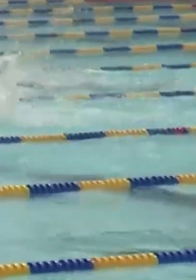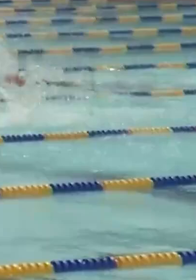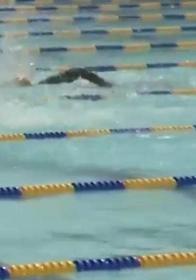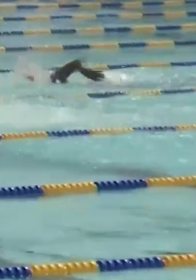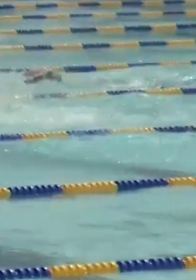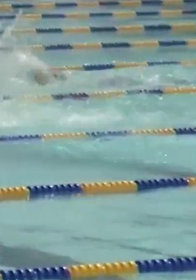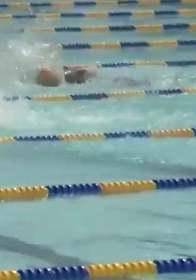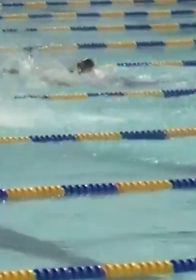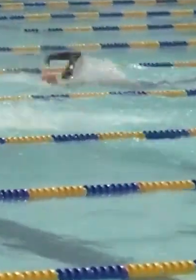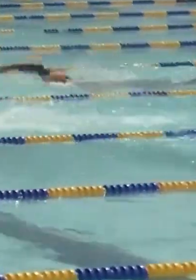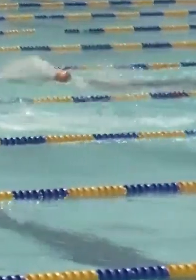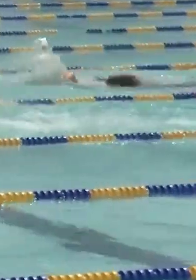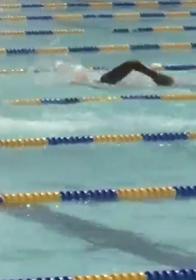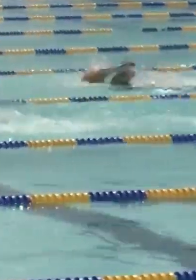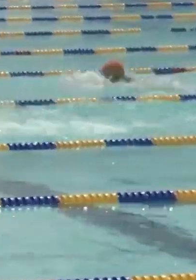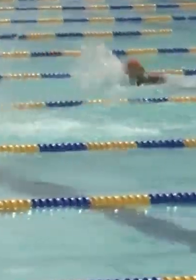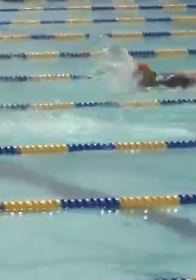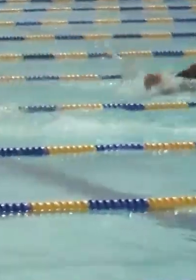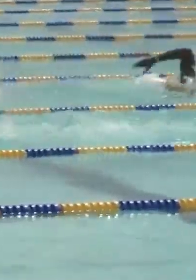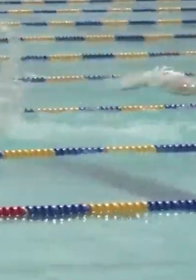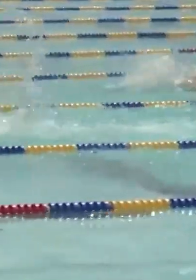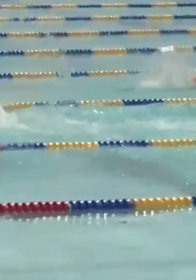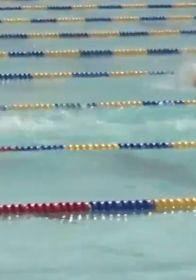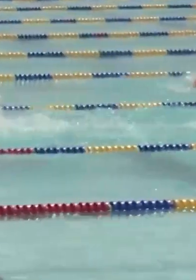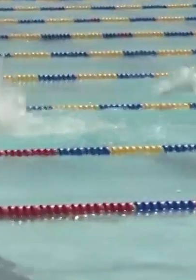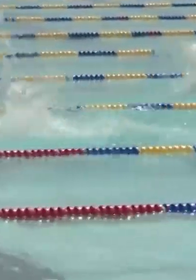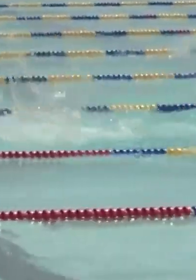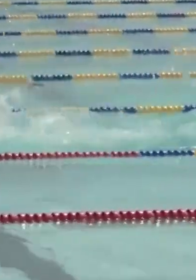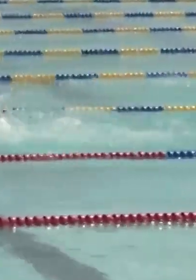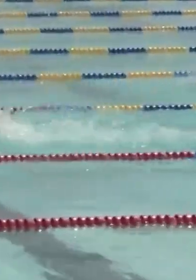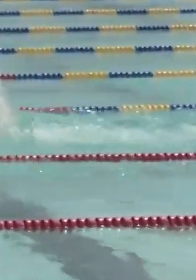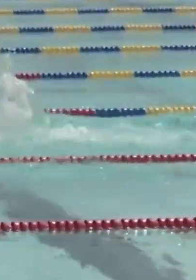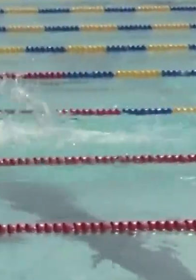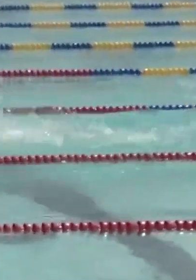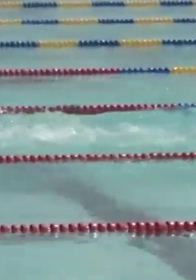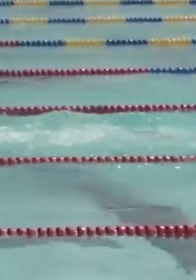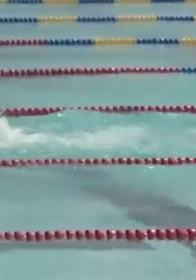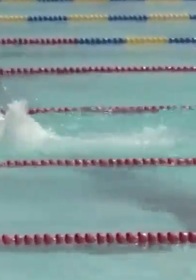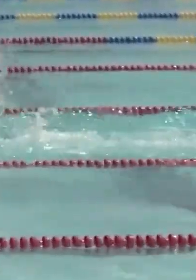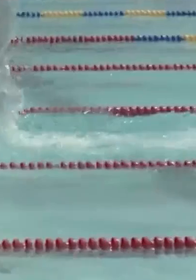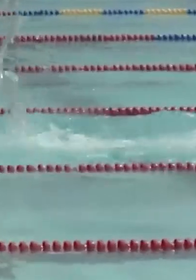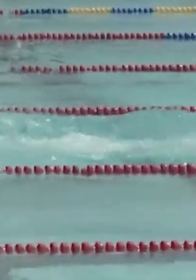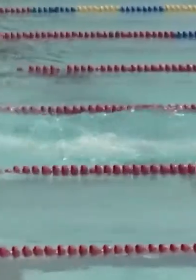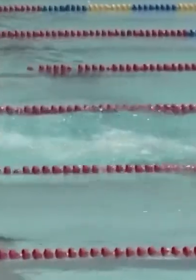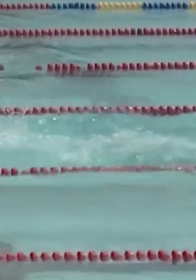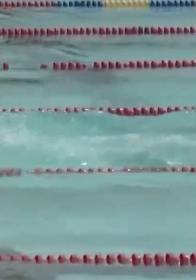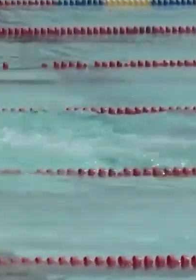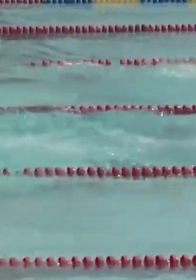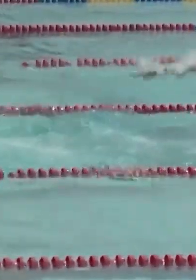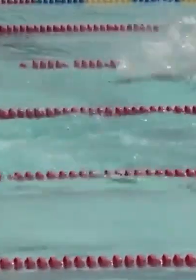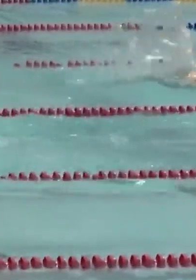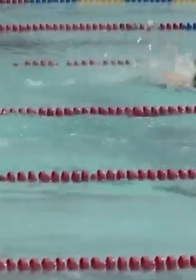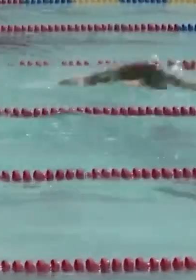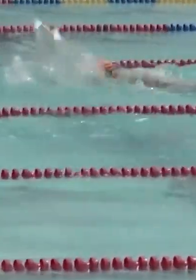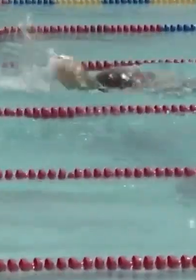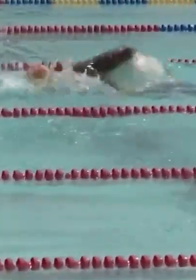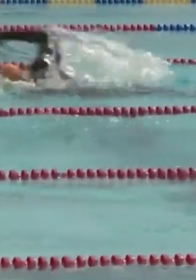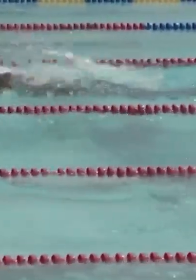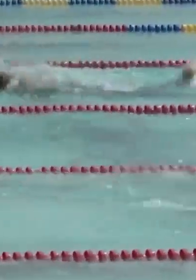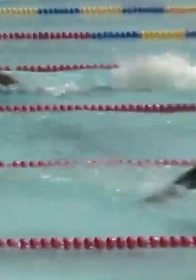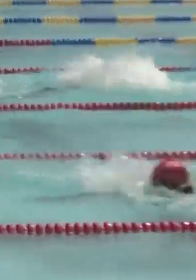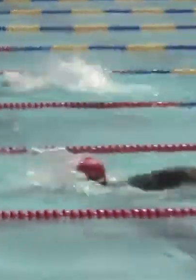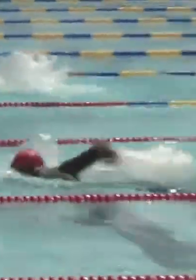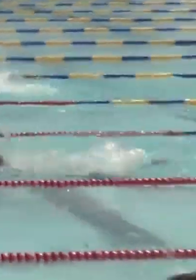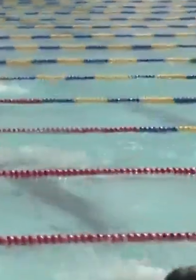in 34.81 seconds. Holder is second, 39.08 seconds, while Andre Baptiste of the Orange Cheetahs was